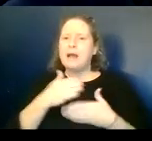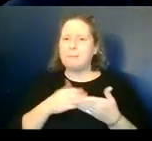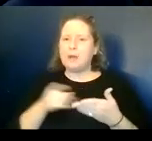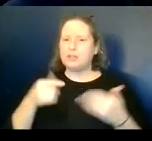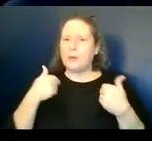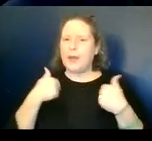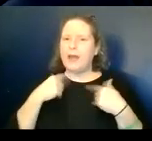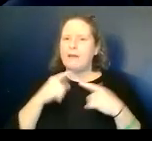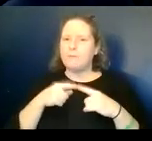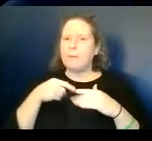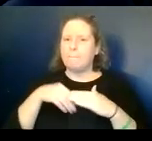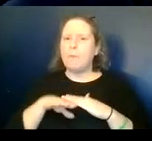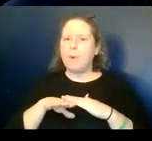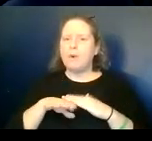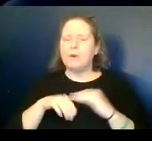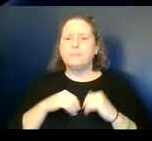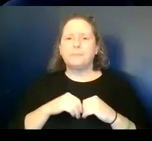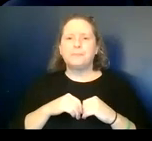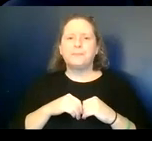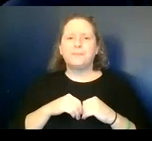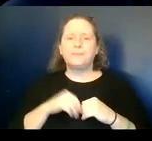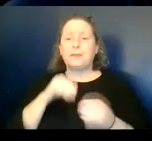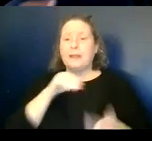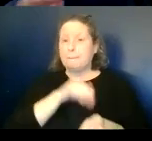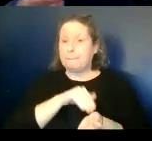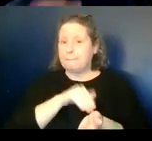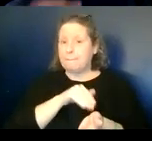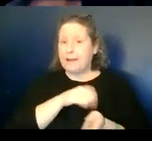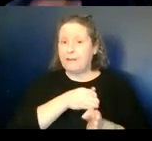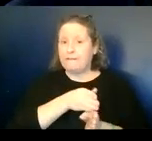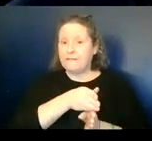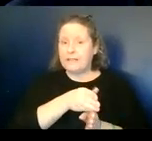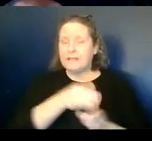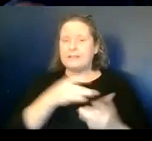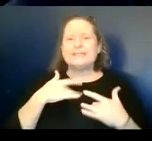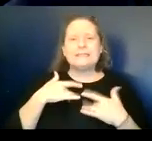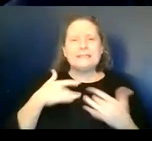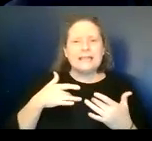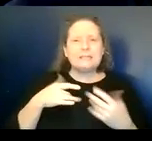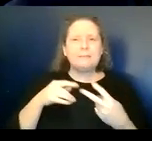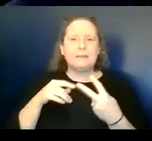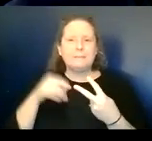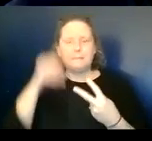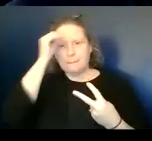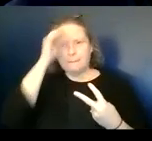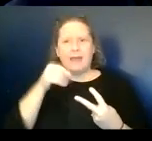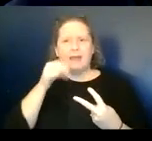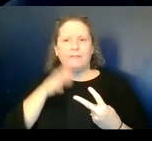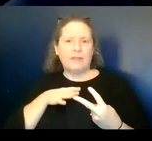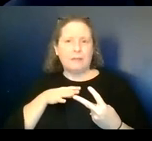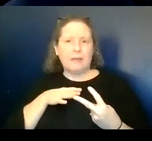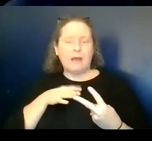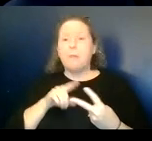have, which in the medical field is usually male or female, but it could also